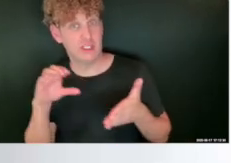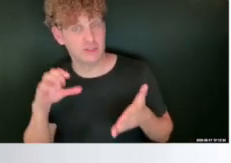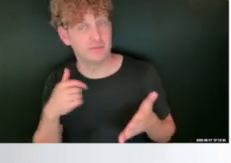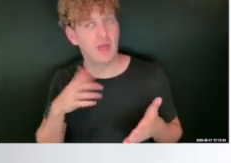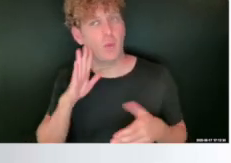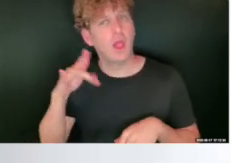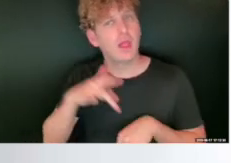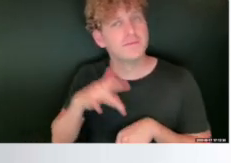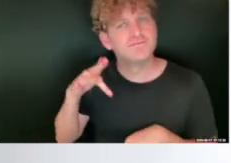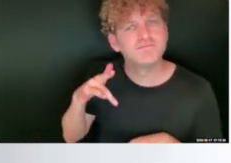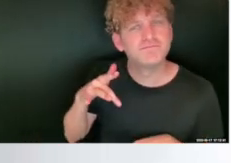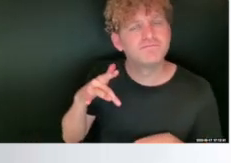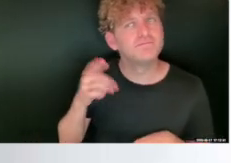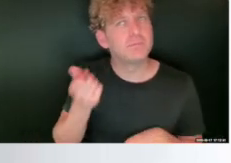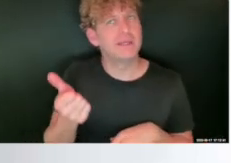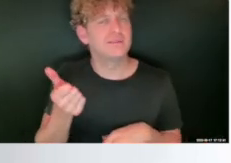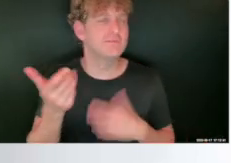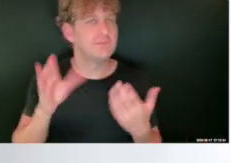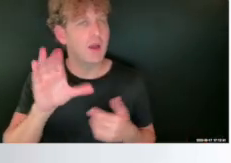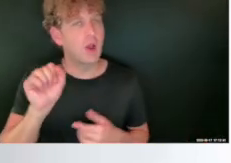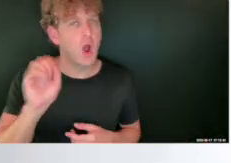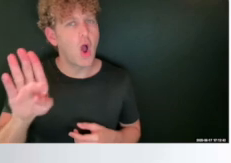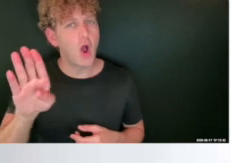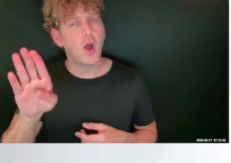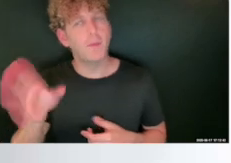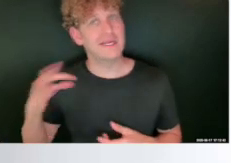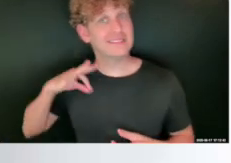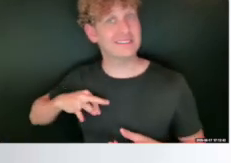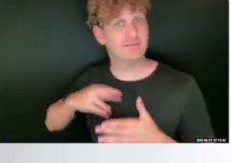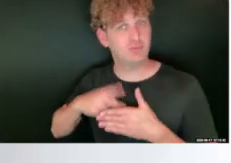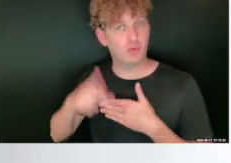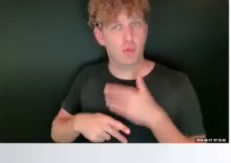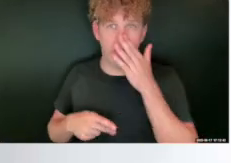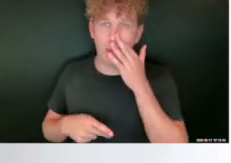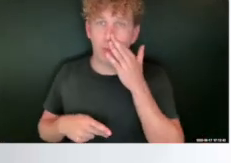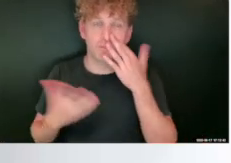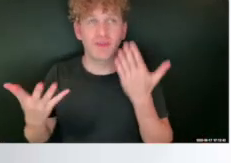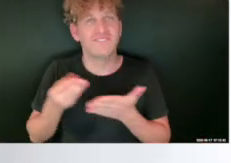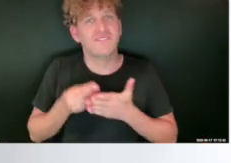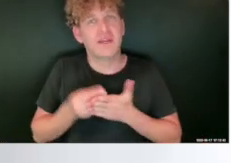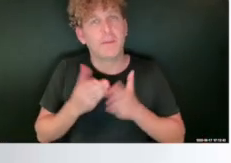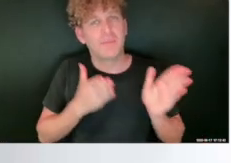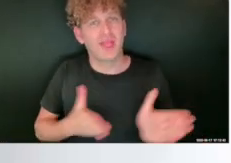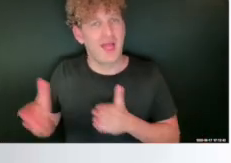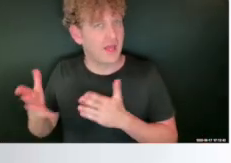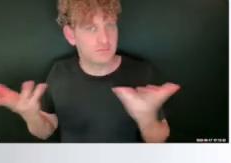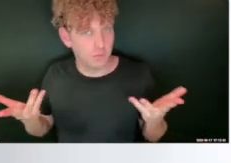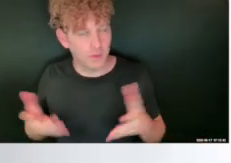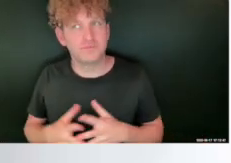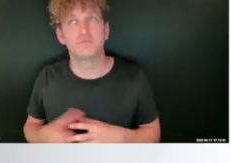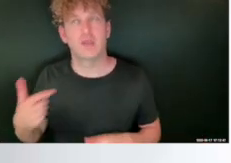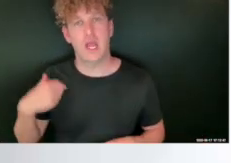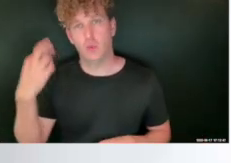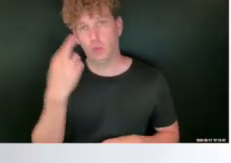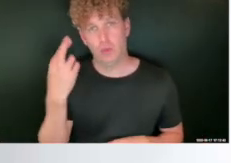funds benefited priority populations. And for the past 2 fiscal years, 60% of